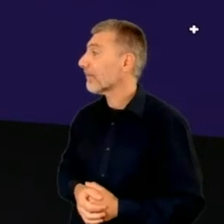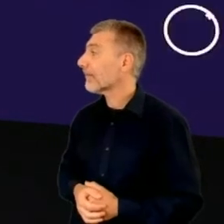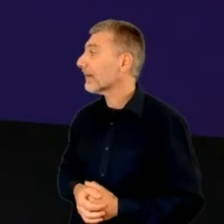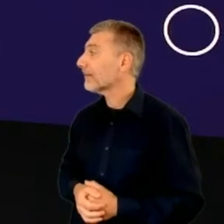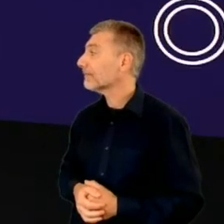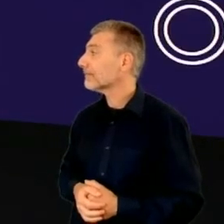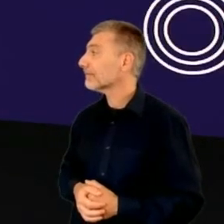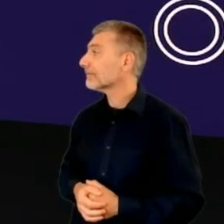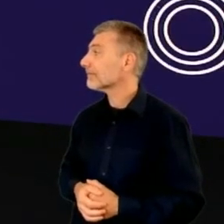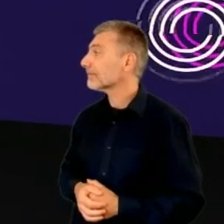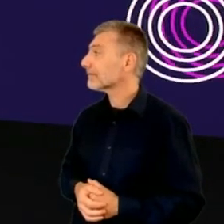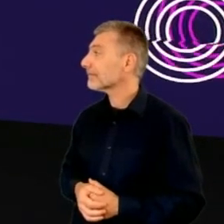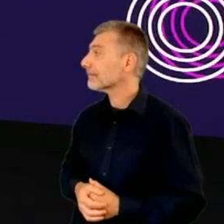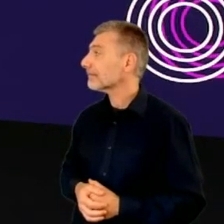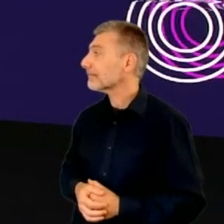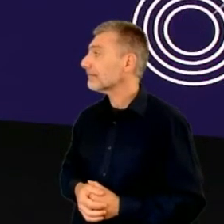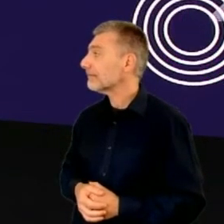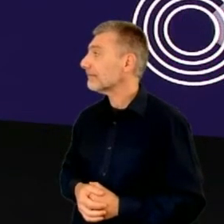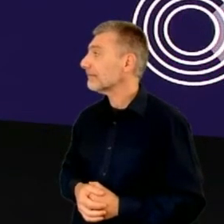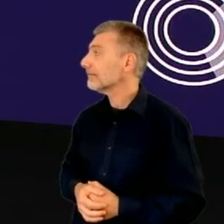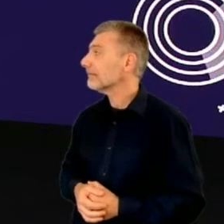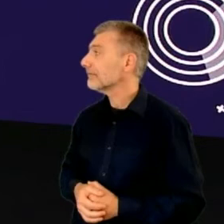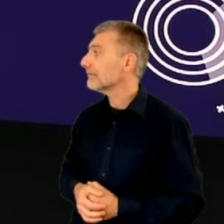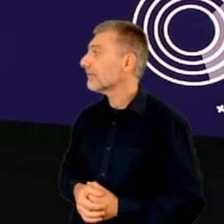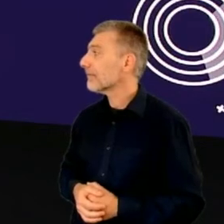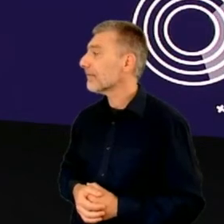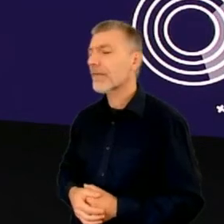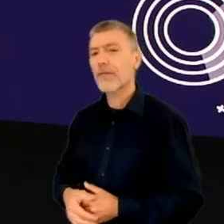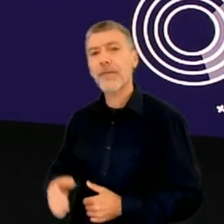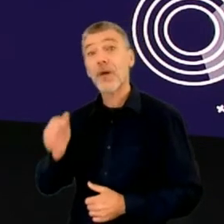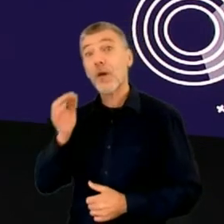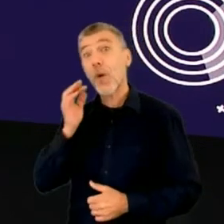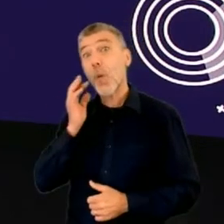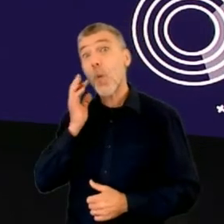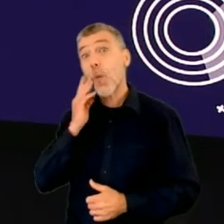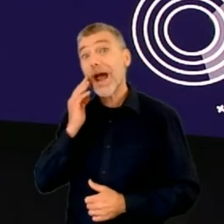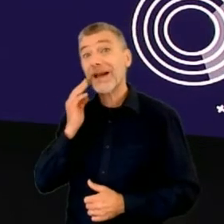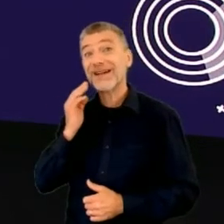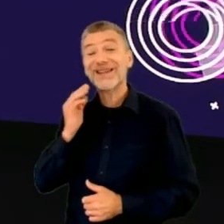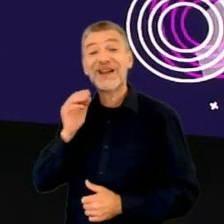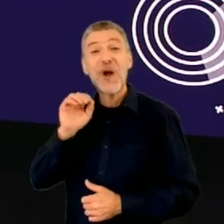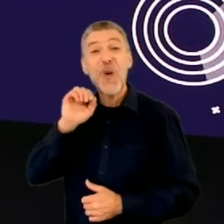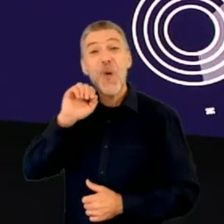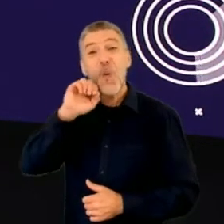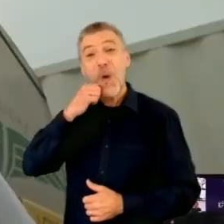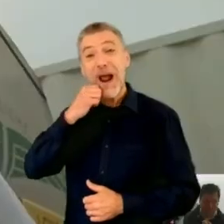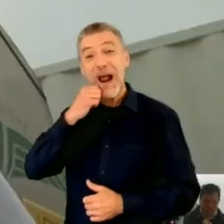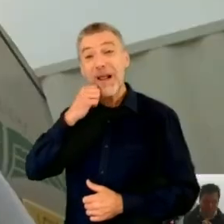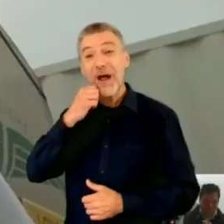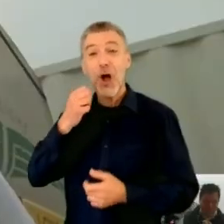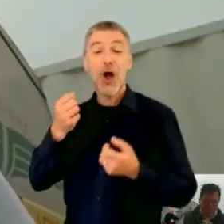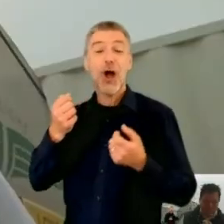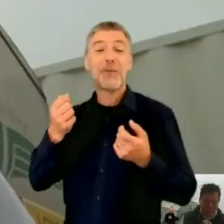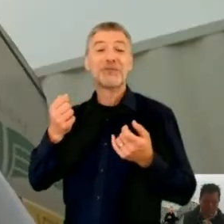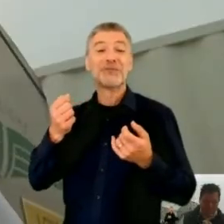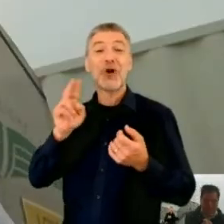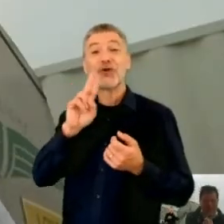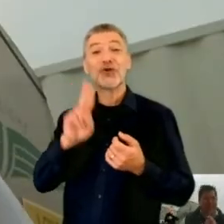and says, when do you think my school bus will be replaced by an air taxi?